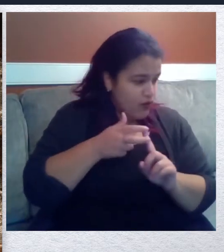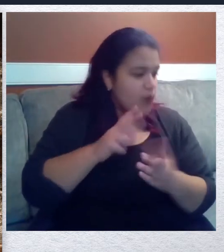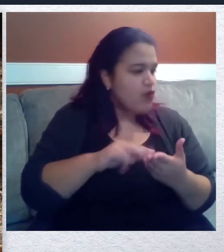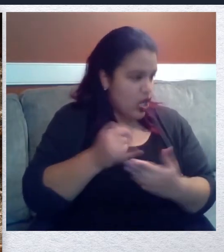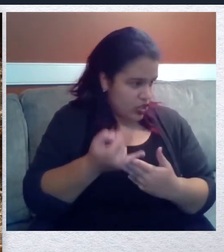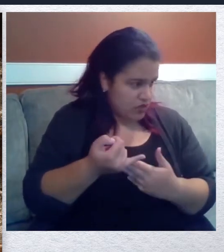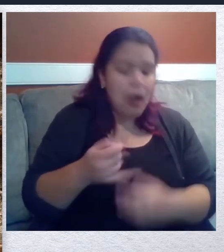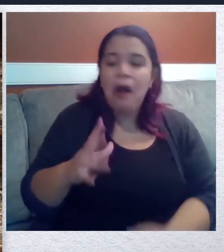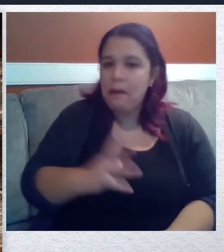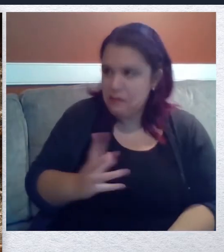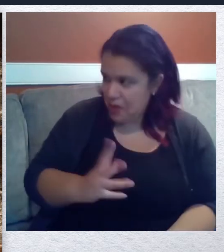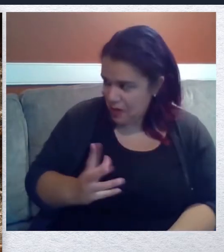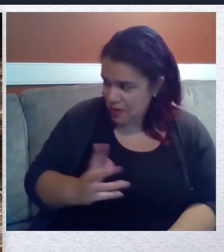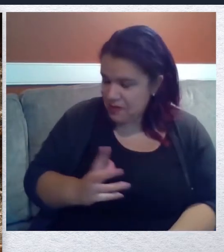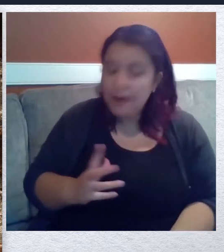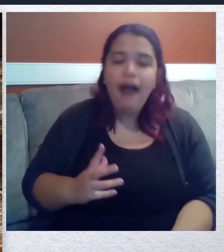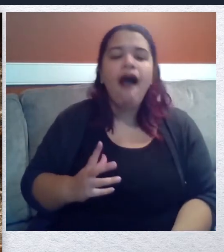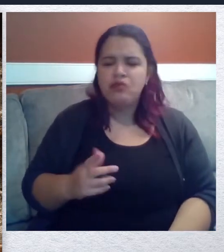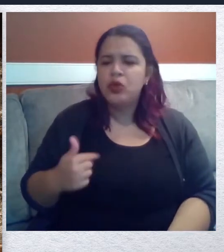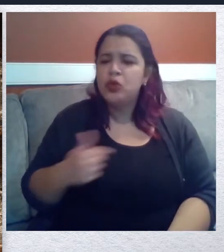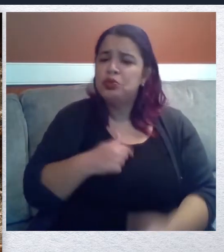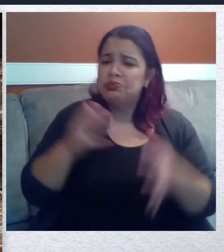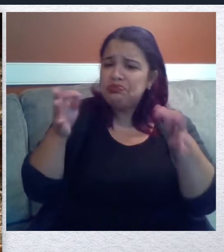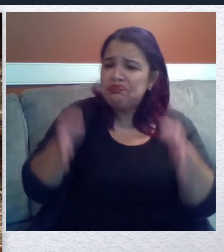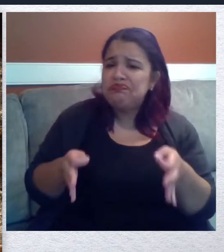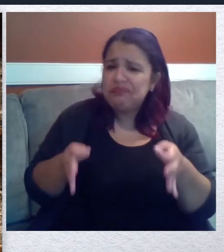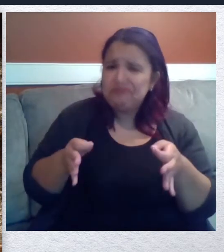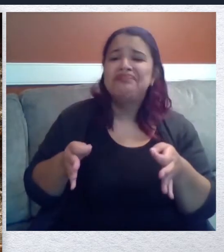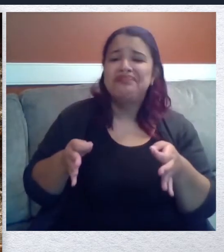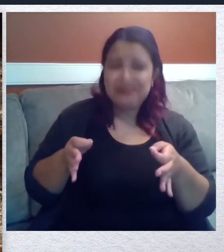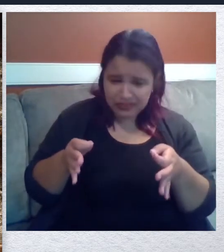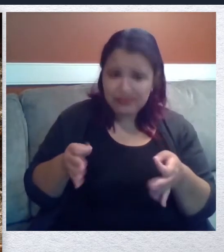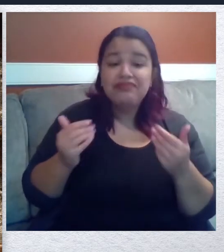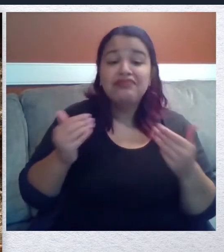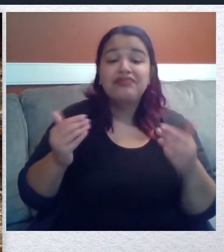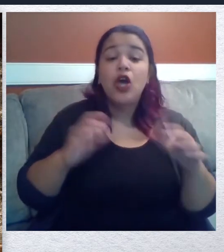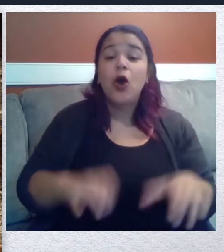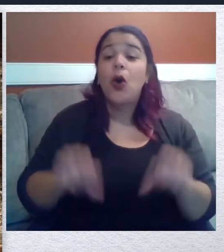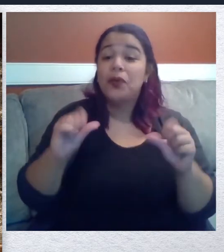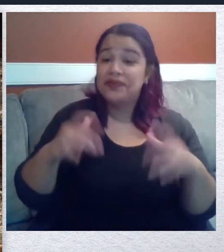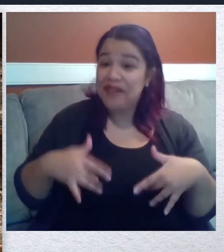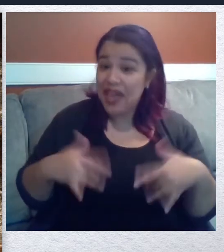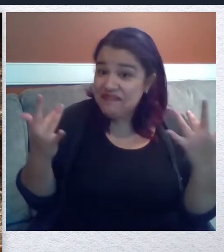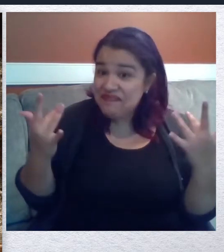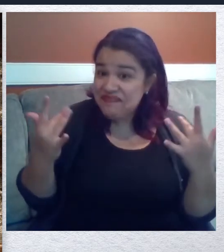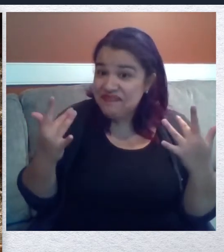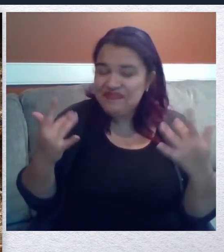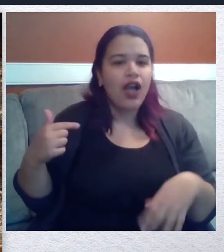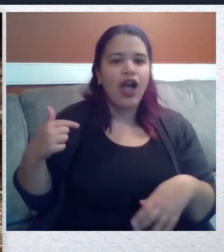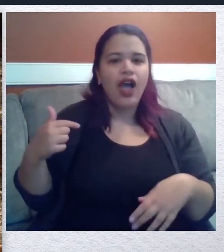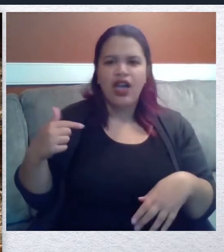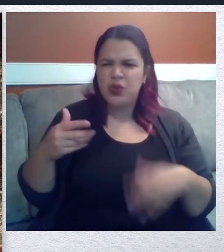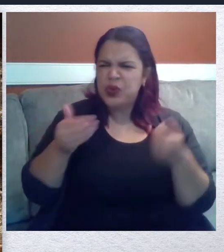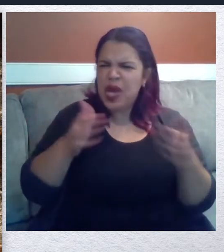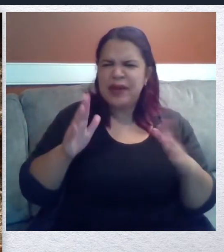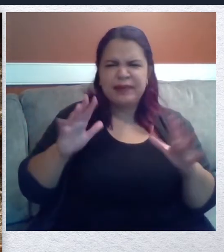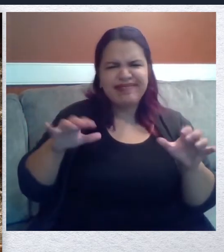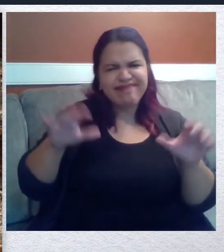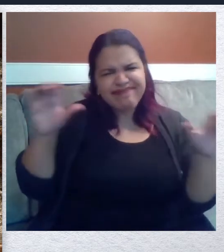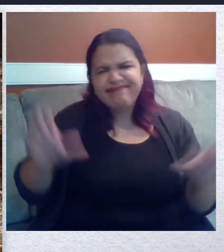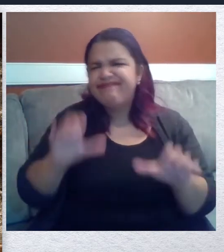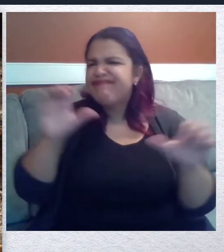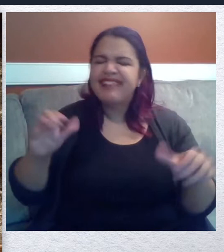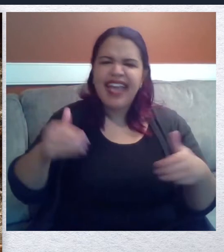the project and needs to students. On the day of the event, the room was set up and we had snacks and prizes for people who